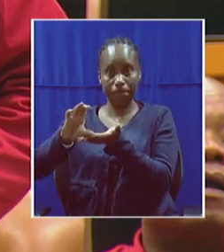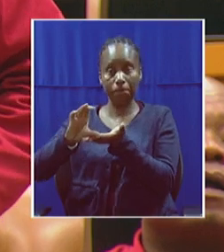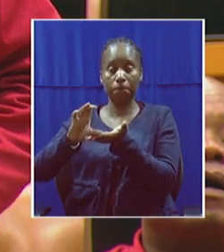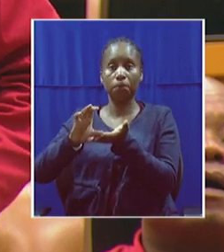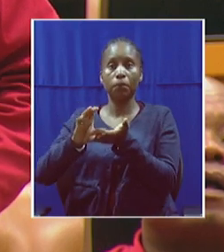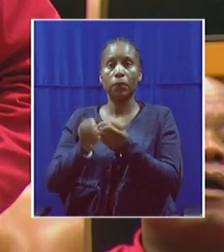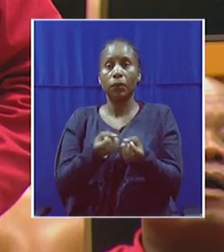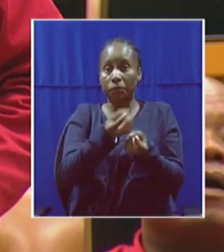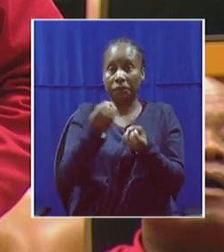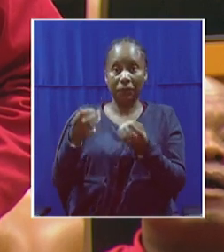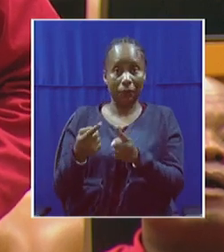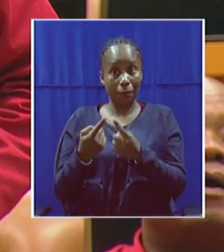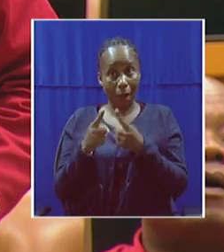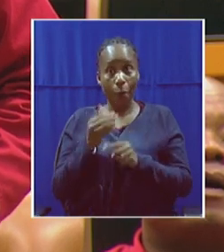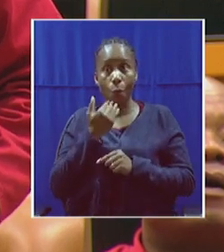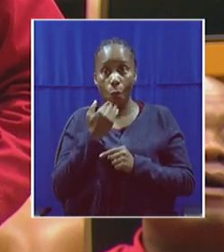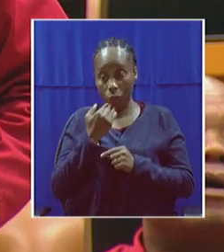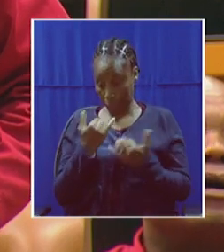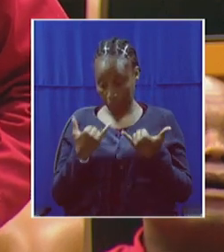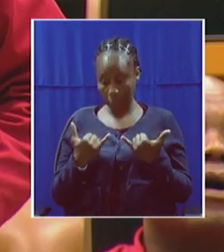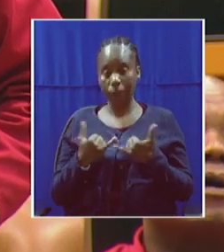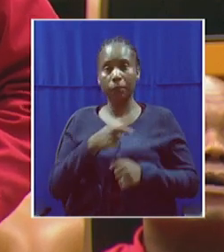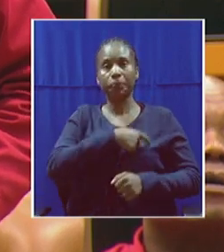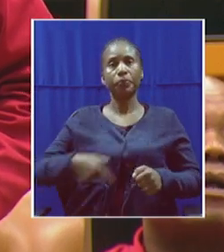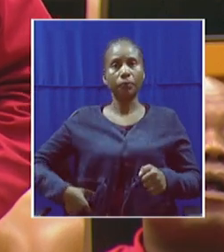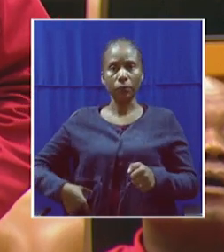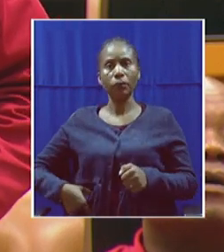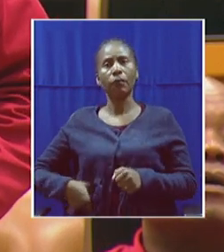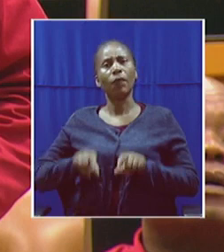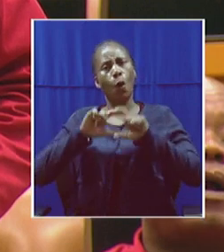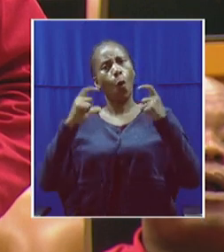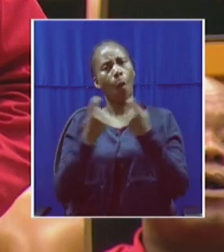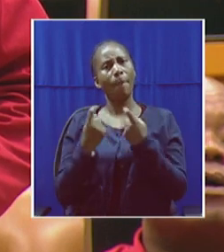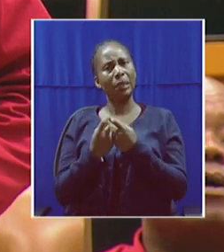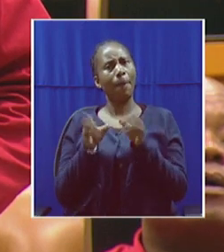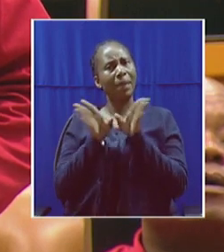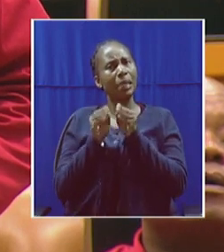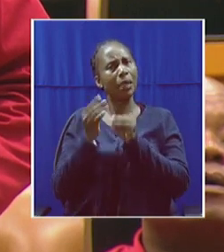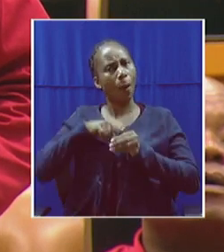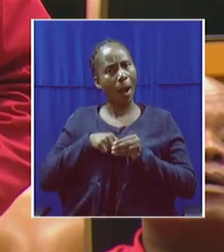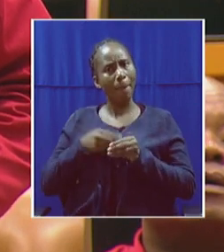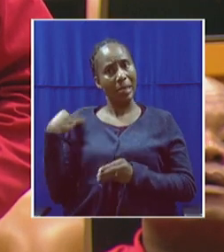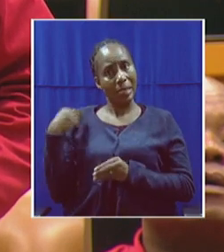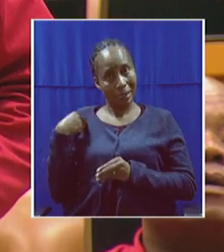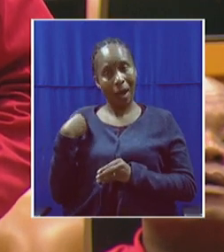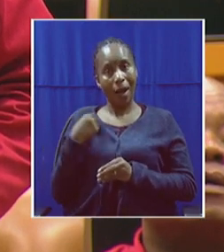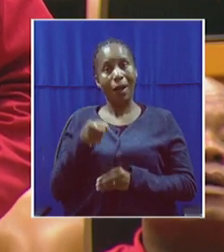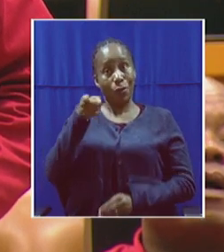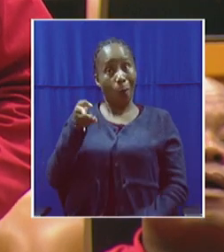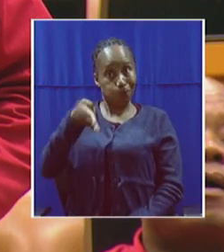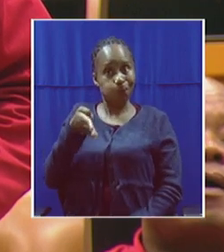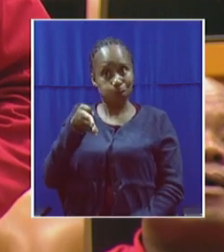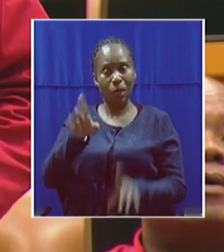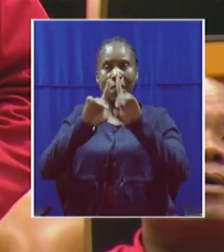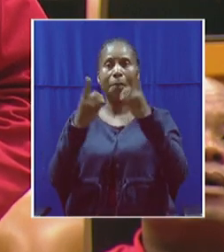president now in our committee meetings minister in your presence your department has said